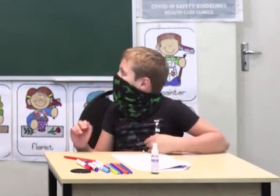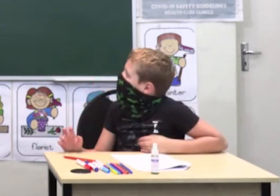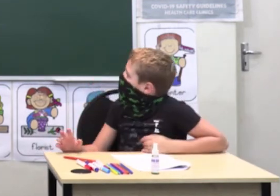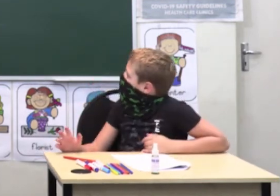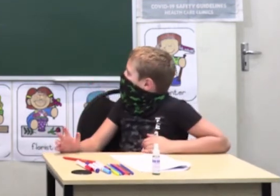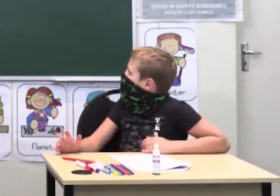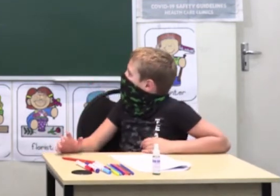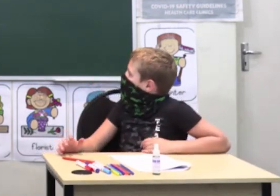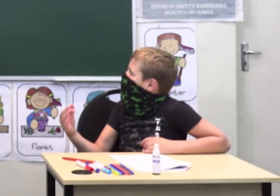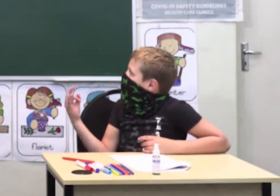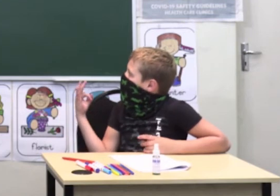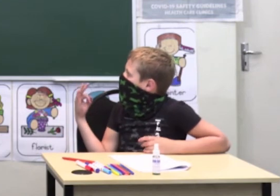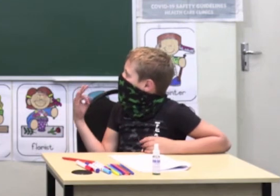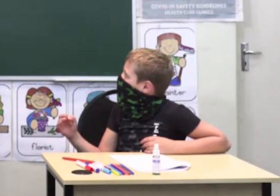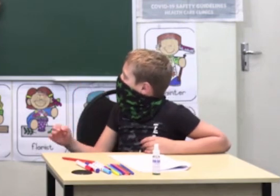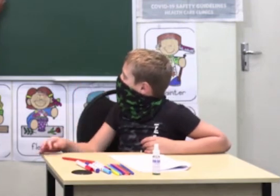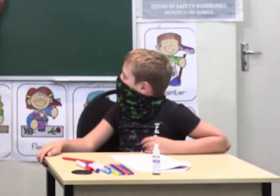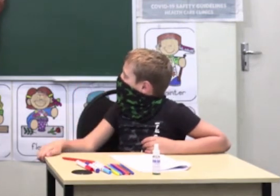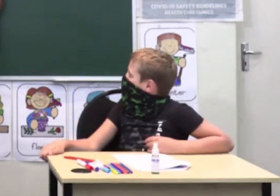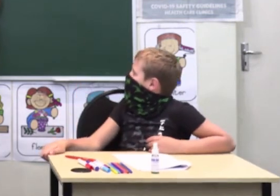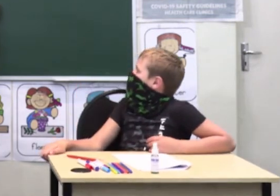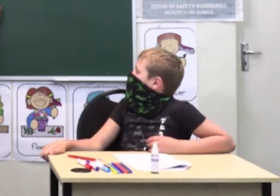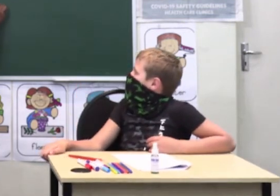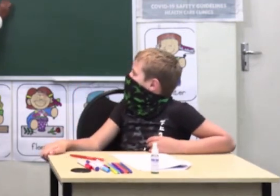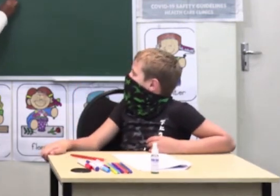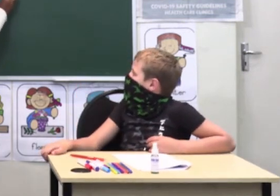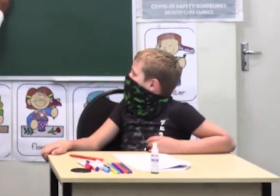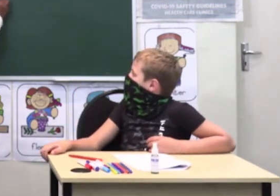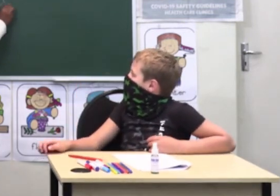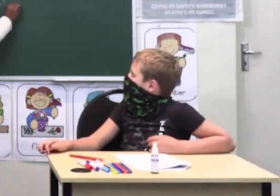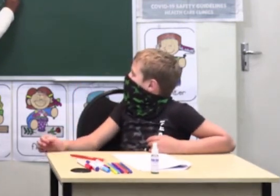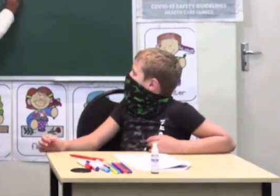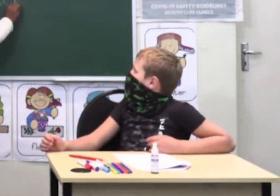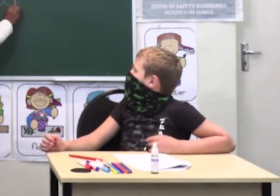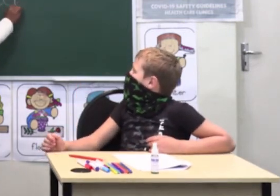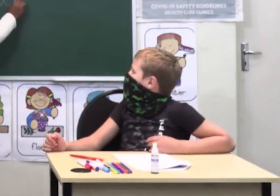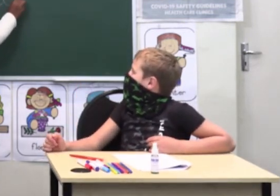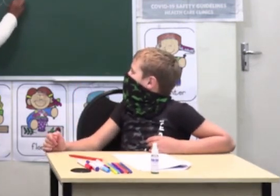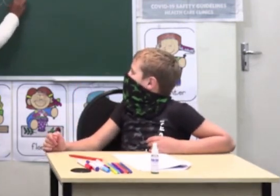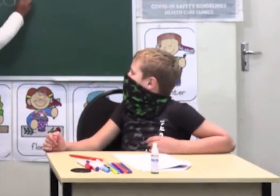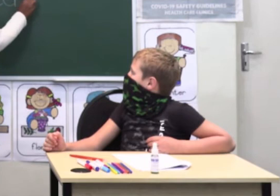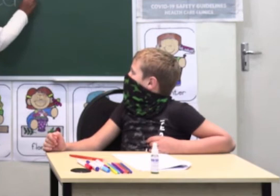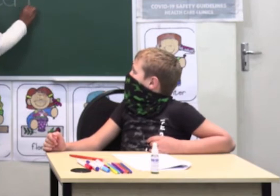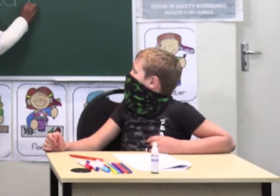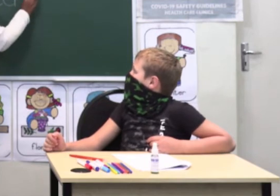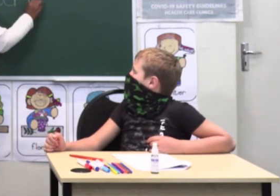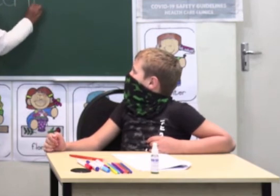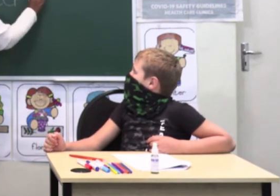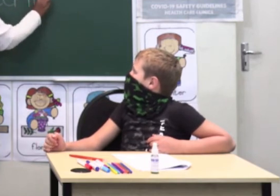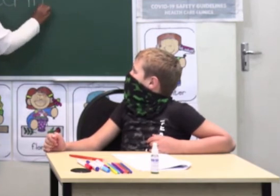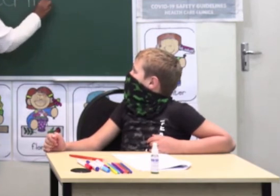Camera. All right, how many times did we clap it? 3. So it means we have 3 syllables.